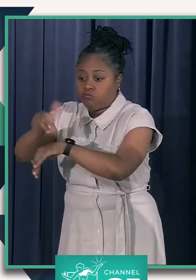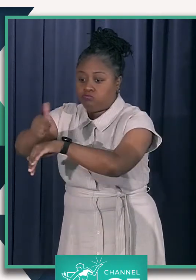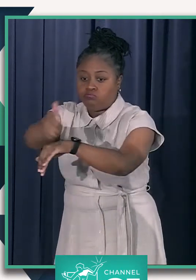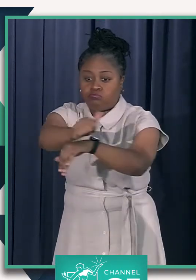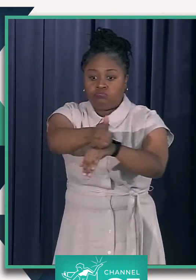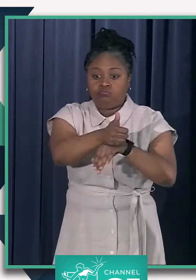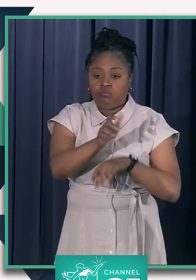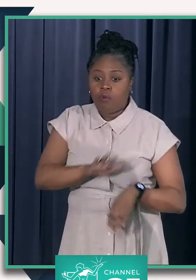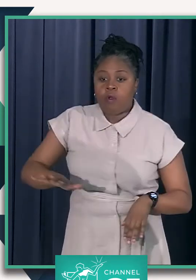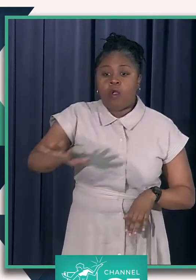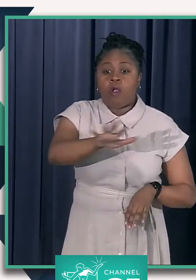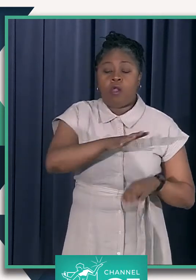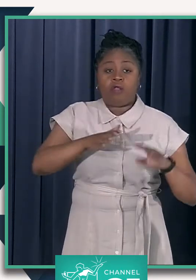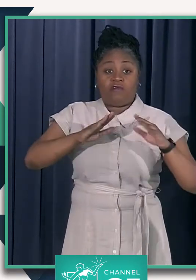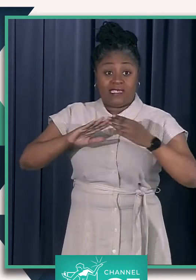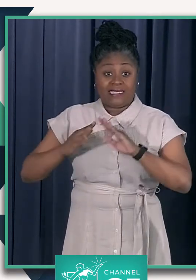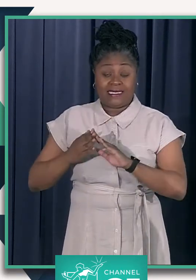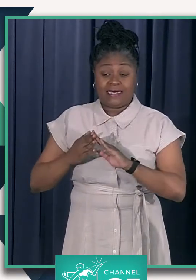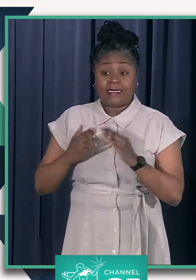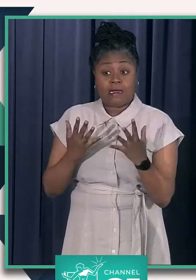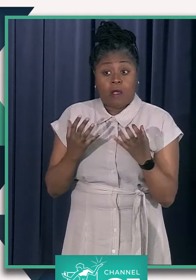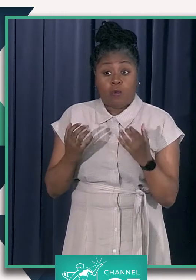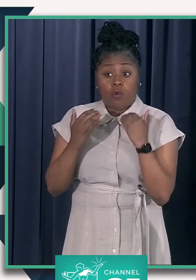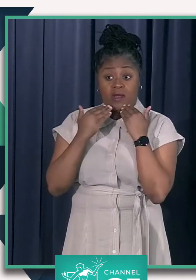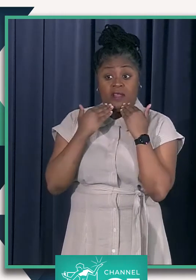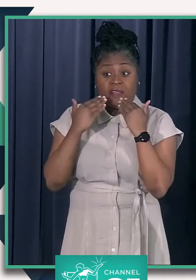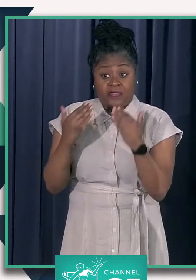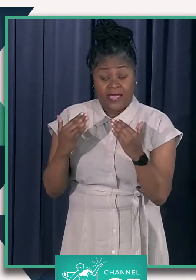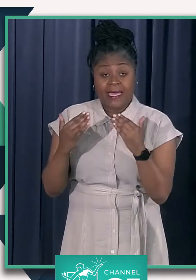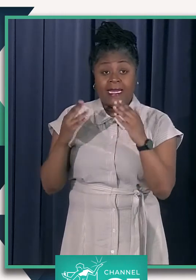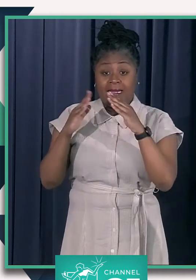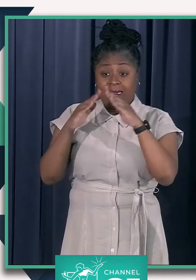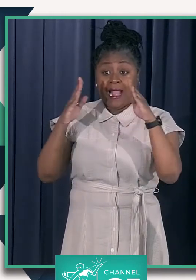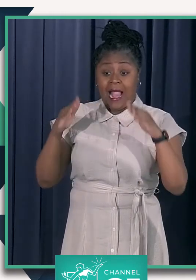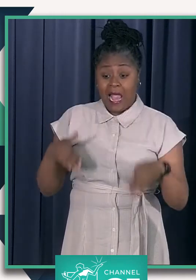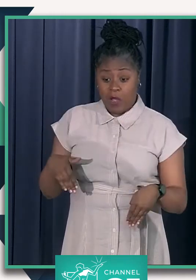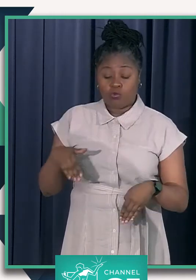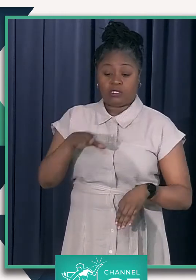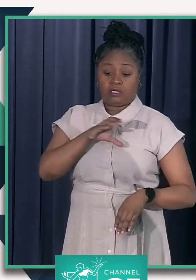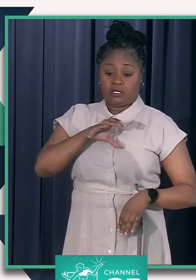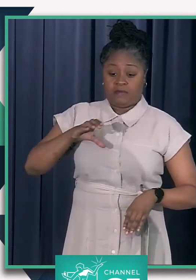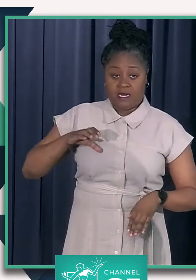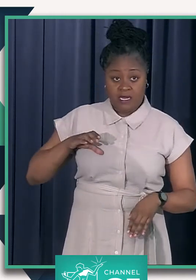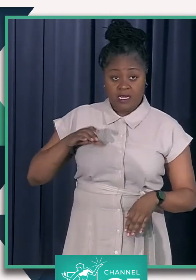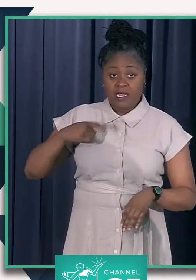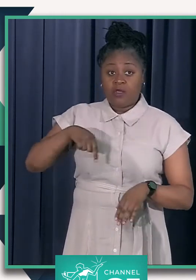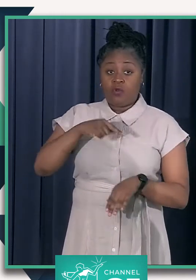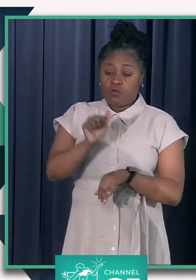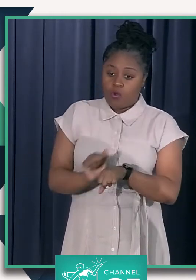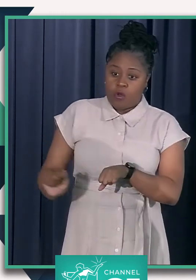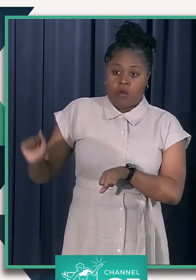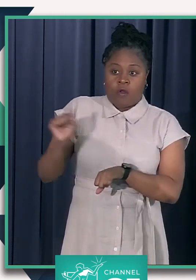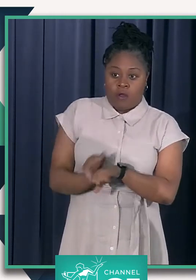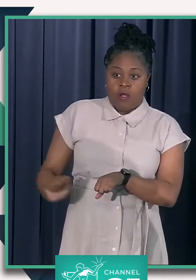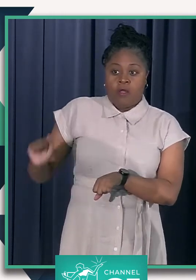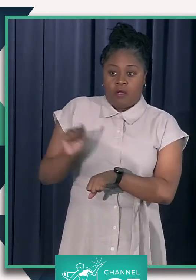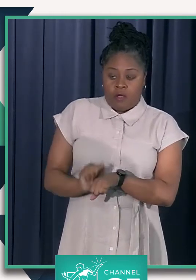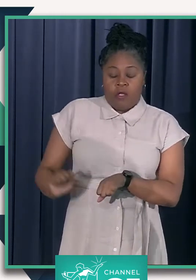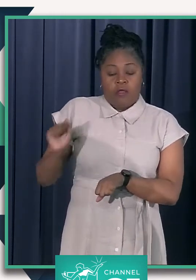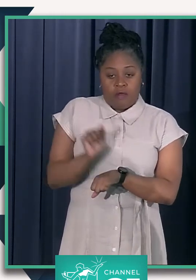city. We've been working together. It's been quite a journey. Kelly Vickers. I want to